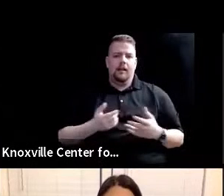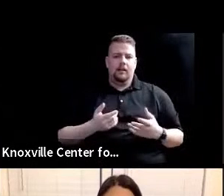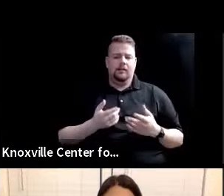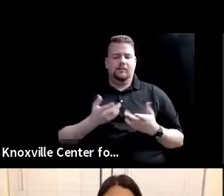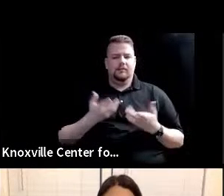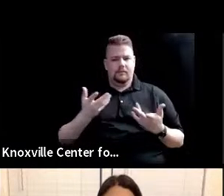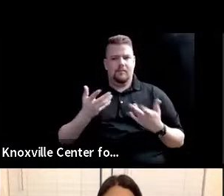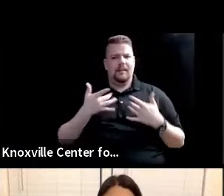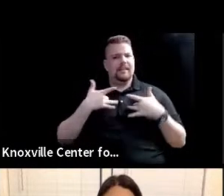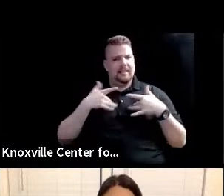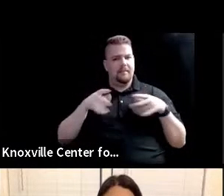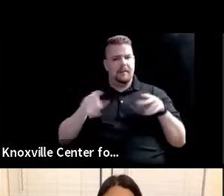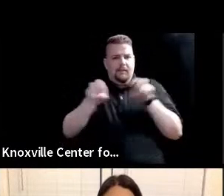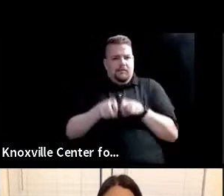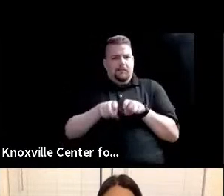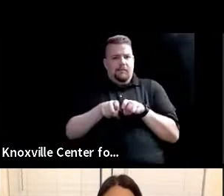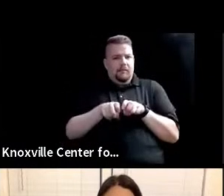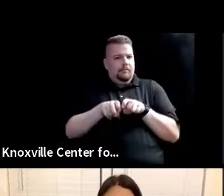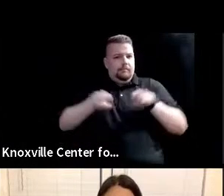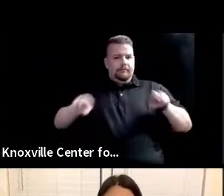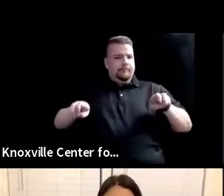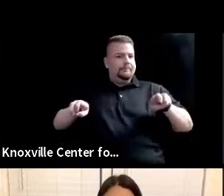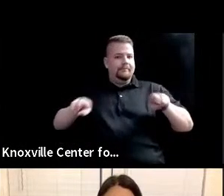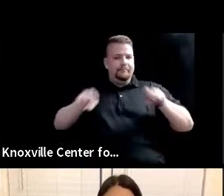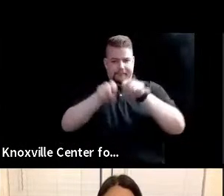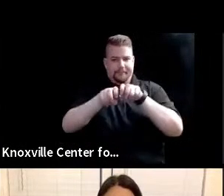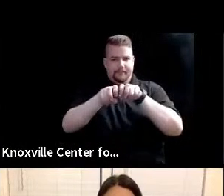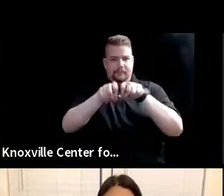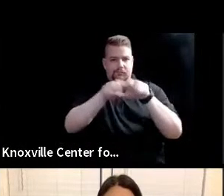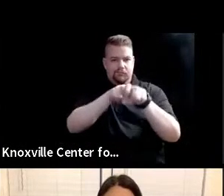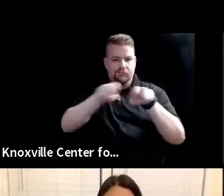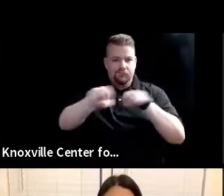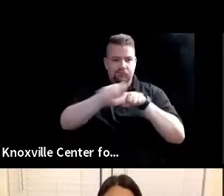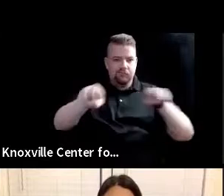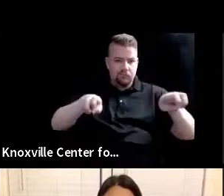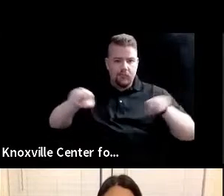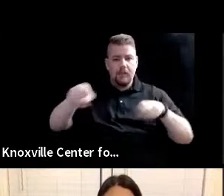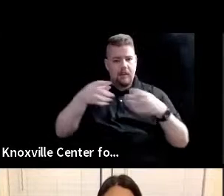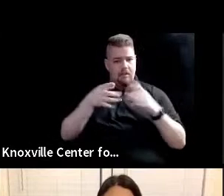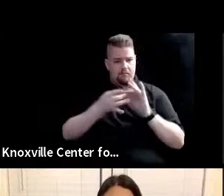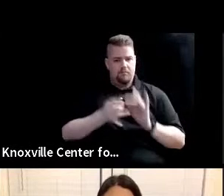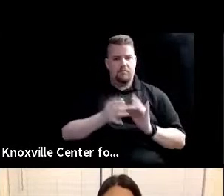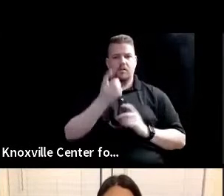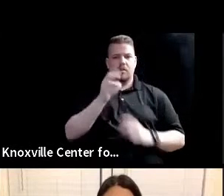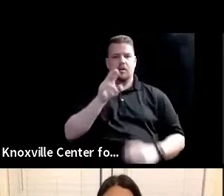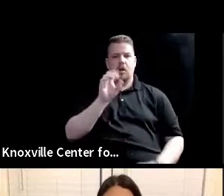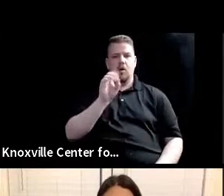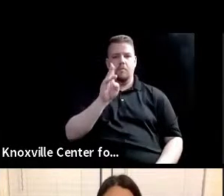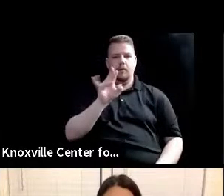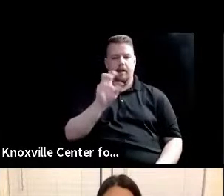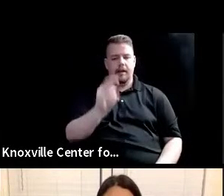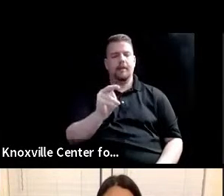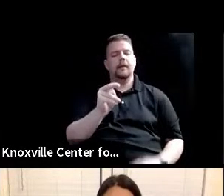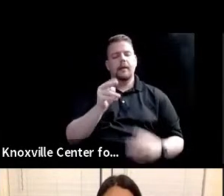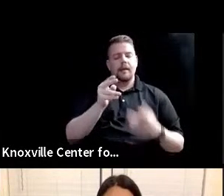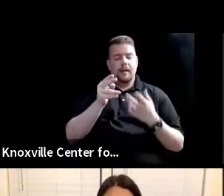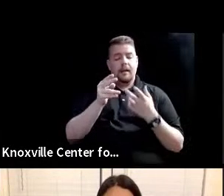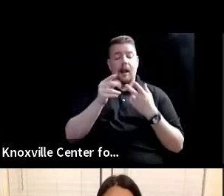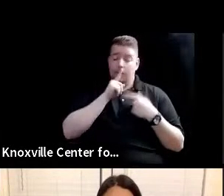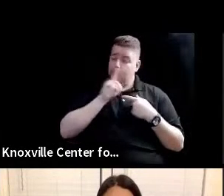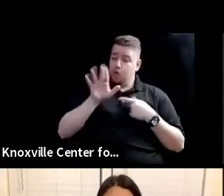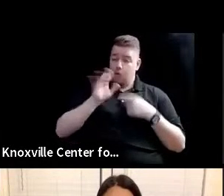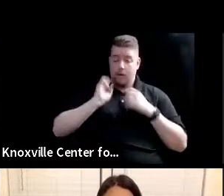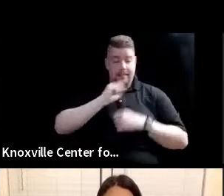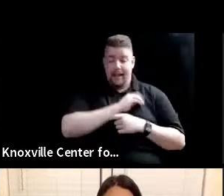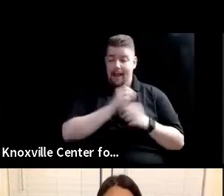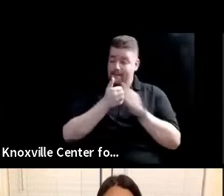tend to be close knit when you dine. And so just to reiterate what Dr. O'Brien said, I'm sure your staff are doing